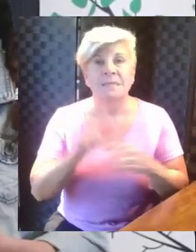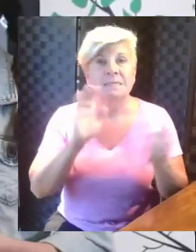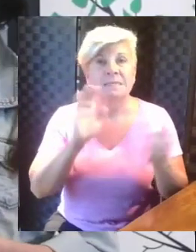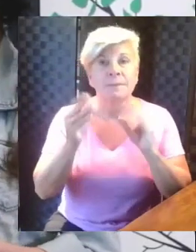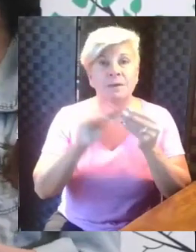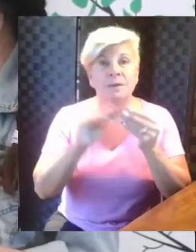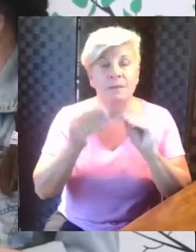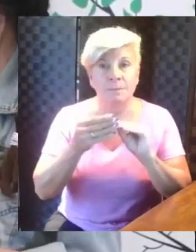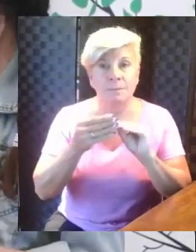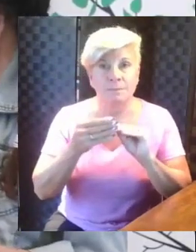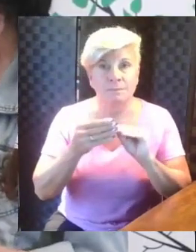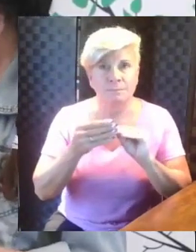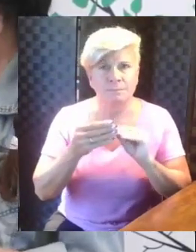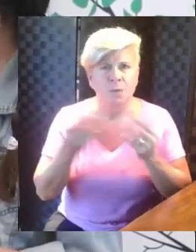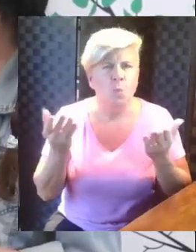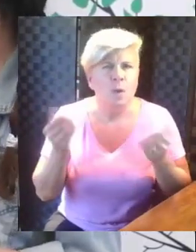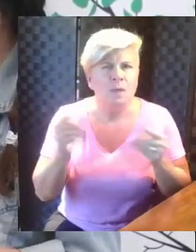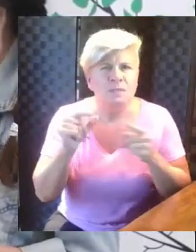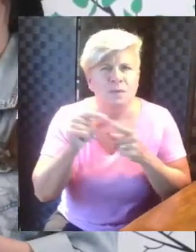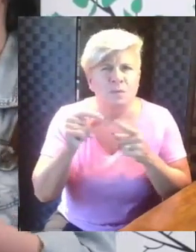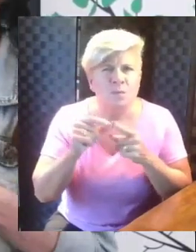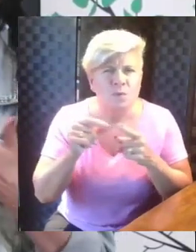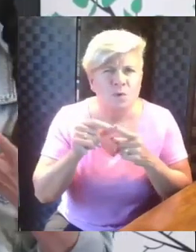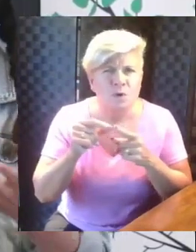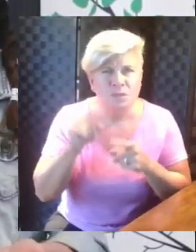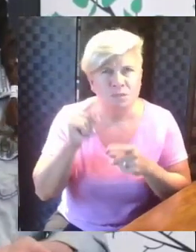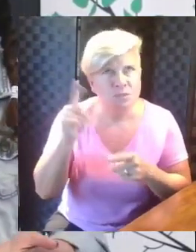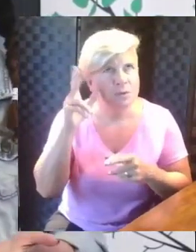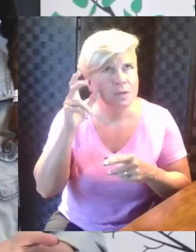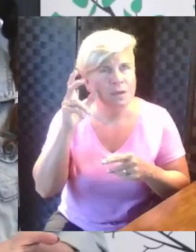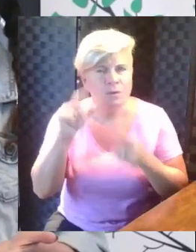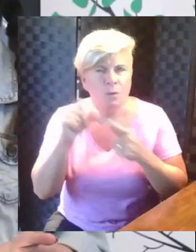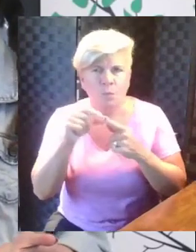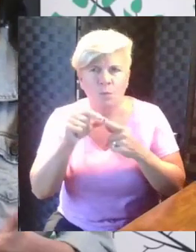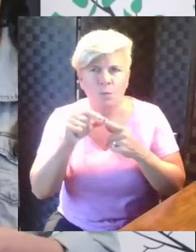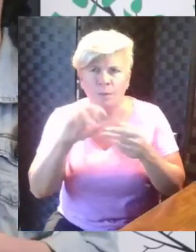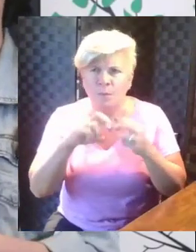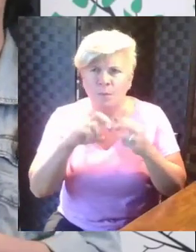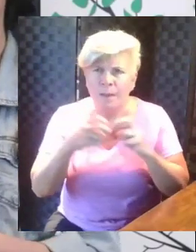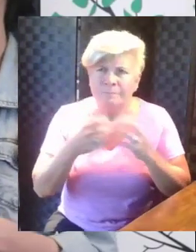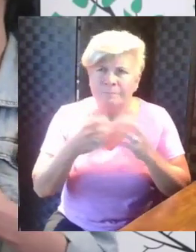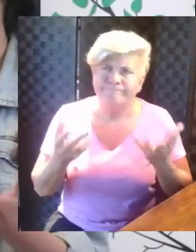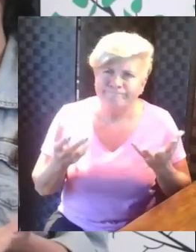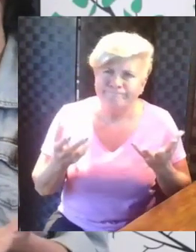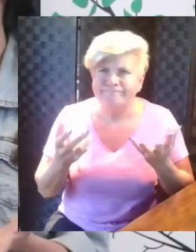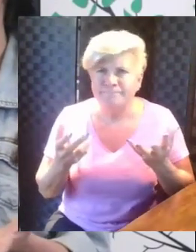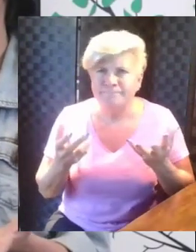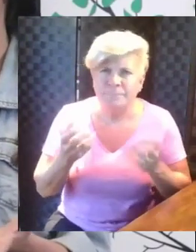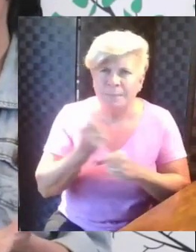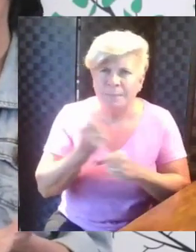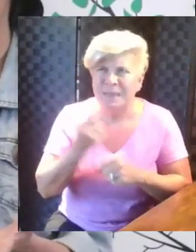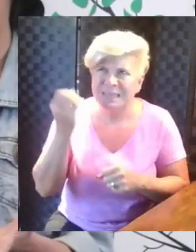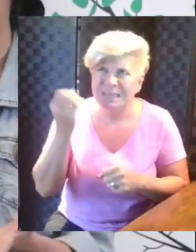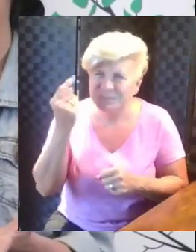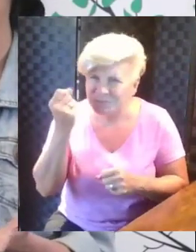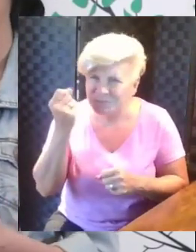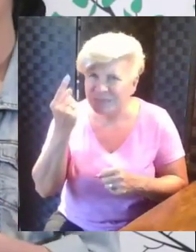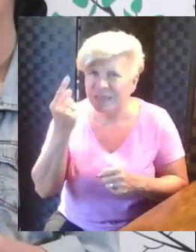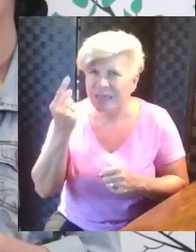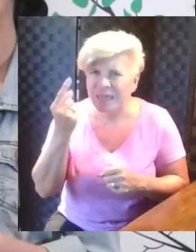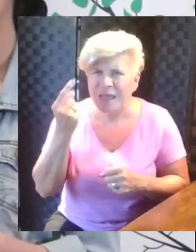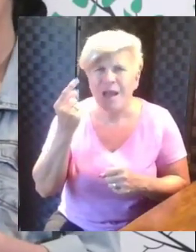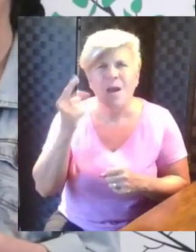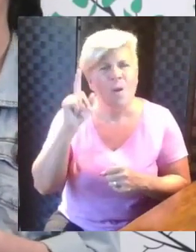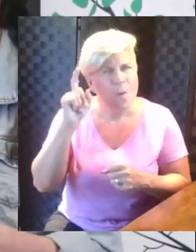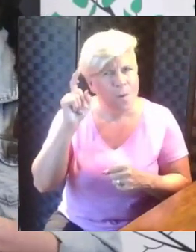comparing numbers. So what are some words that you may hear in a word problem that would make you realize that we